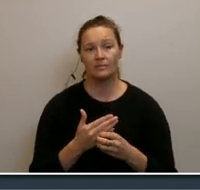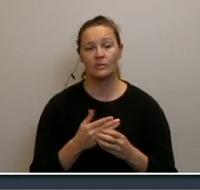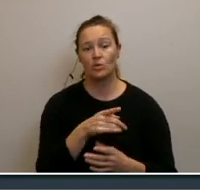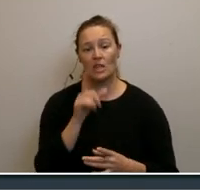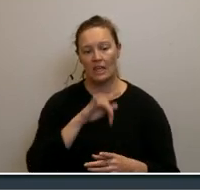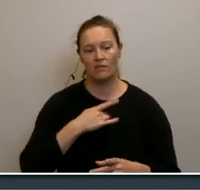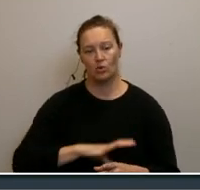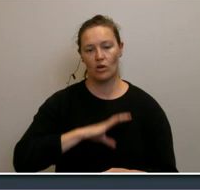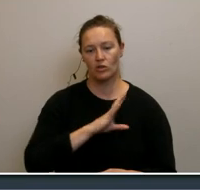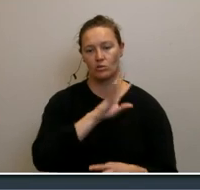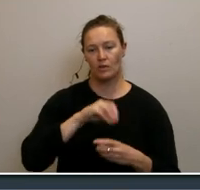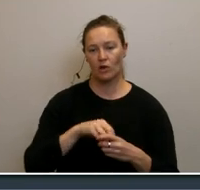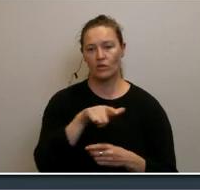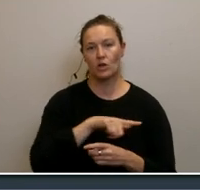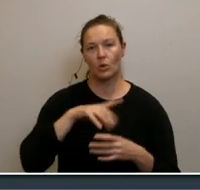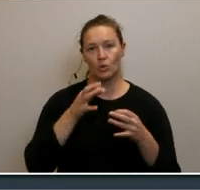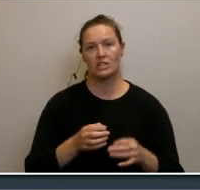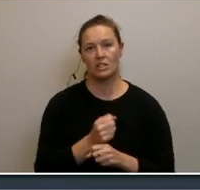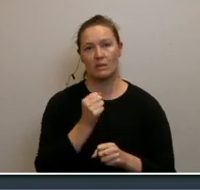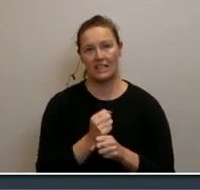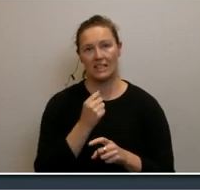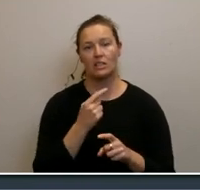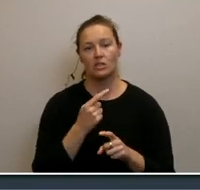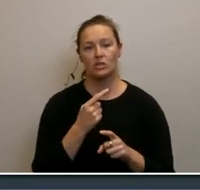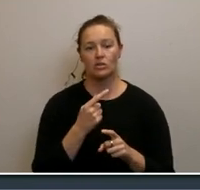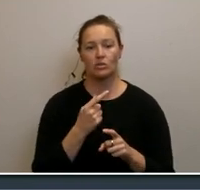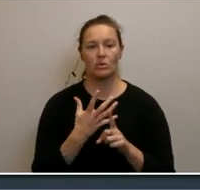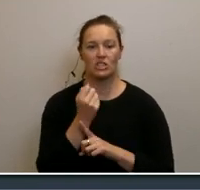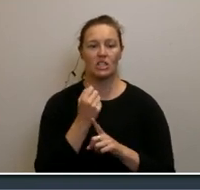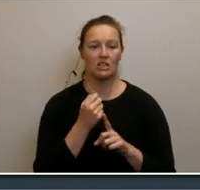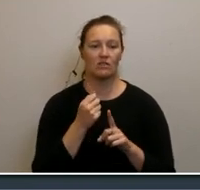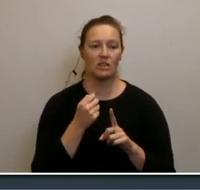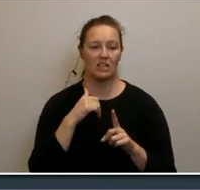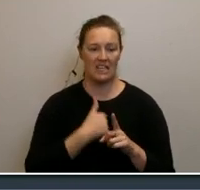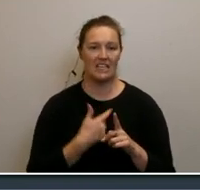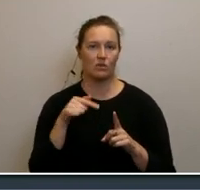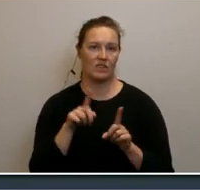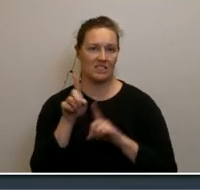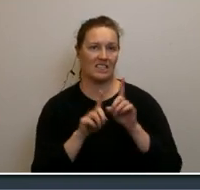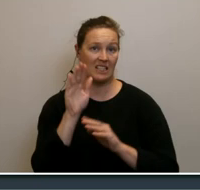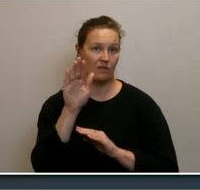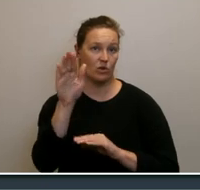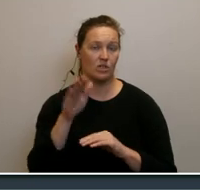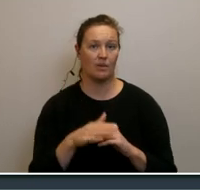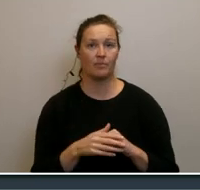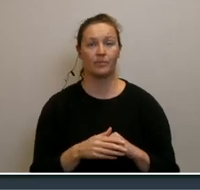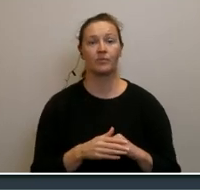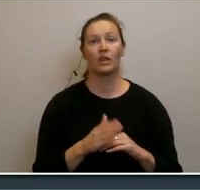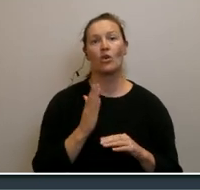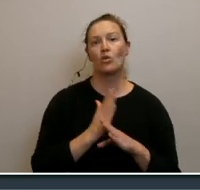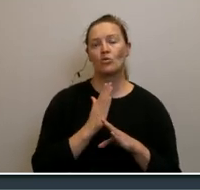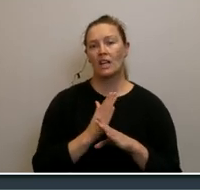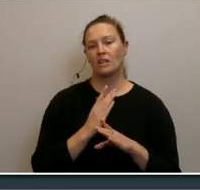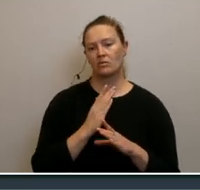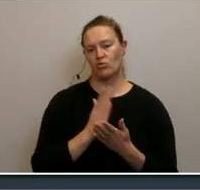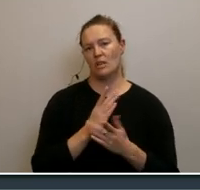to participate in local decision-making to meet the current and future needs of our city. So we're commenting mainly on